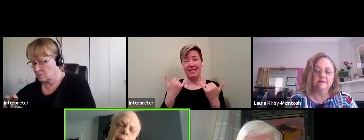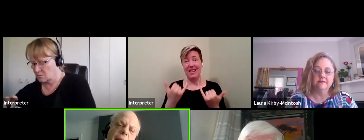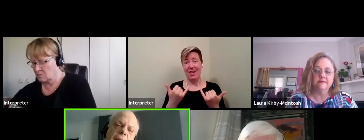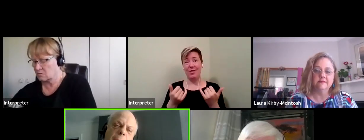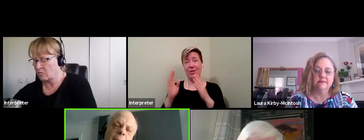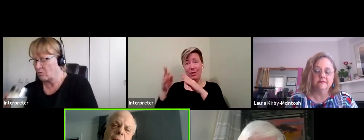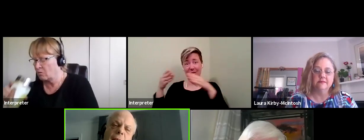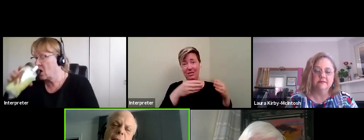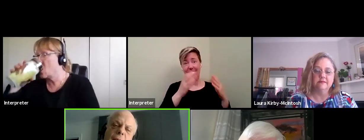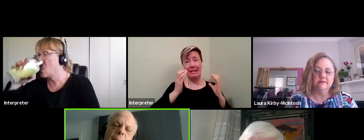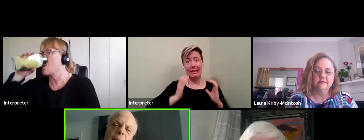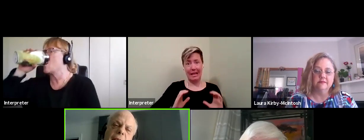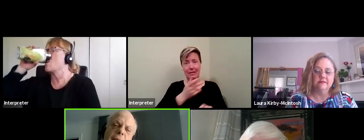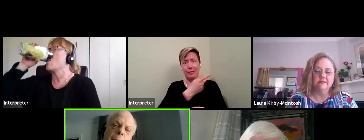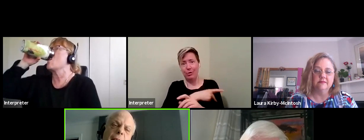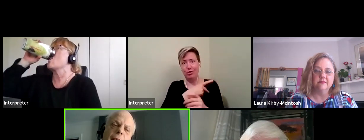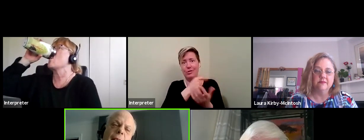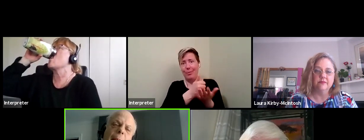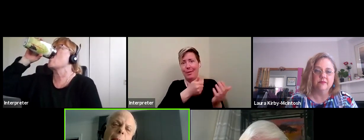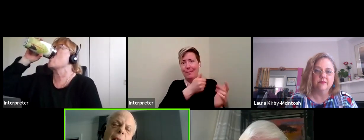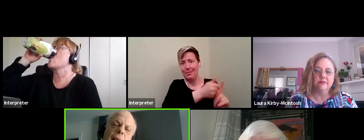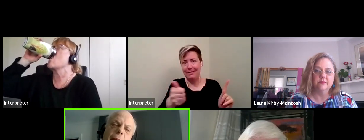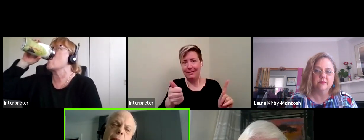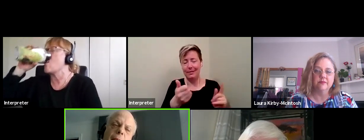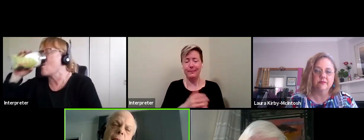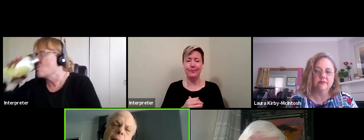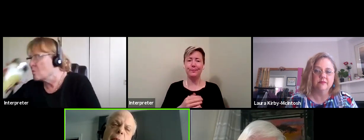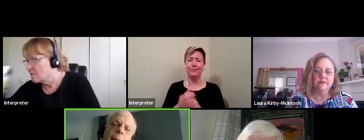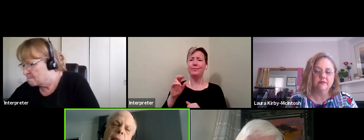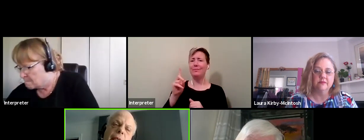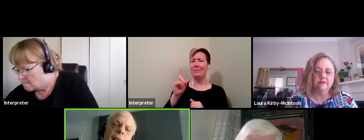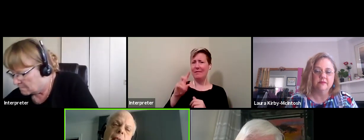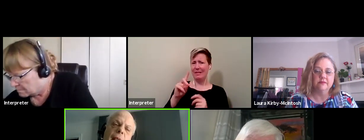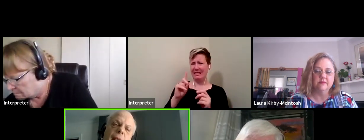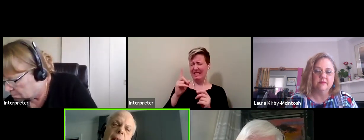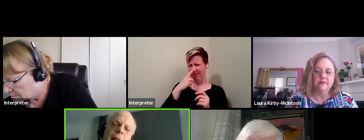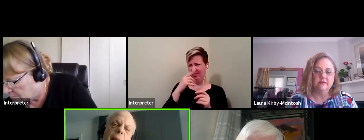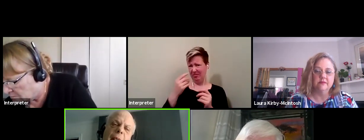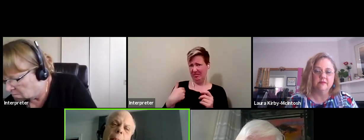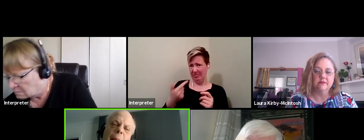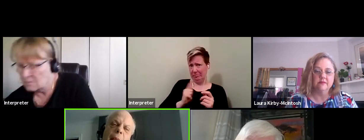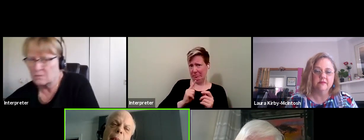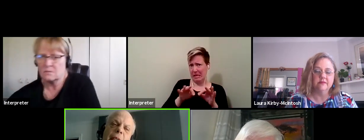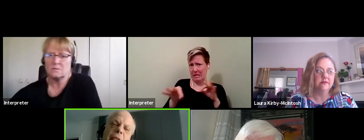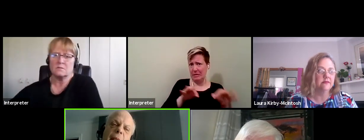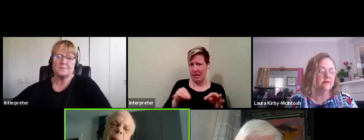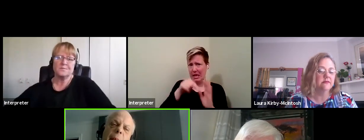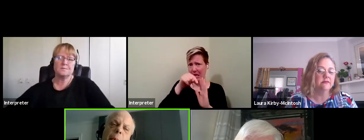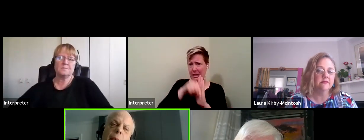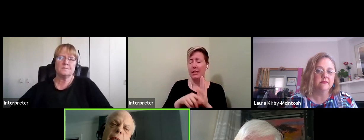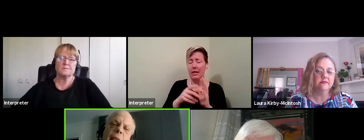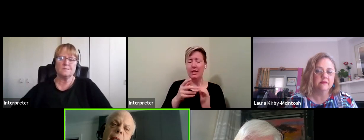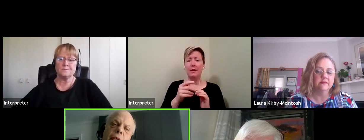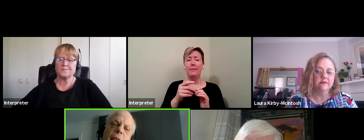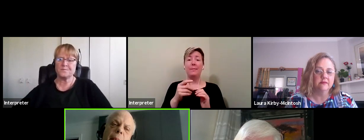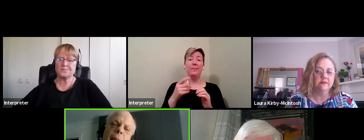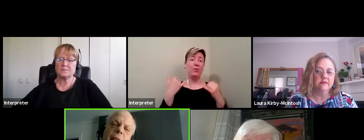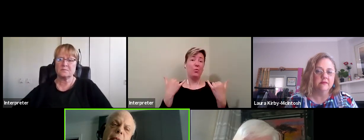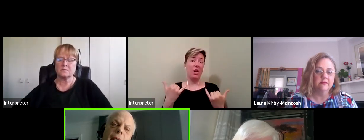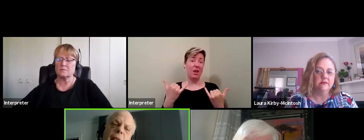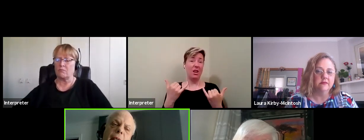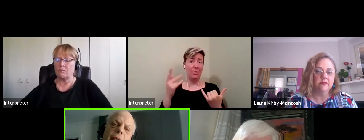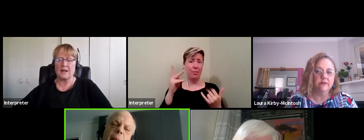me just explain, Thea, let me just explain or elaborate here for our viewers. To many people, it may seem absurd in the